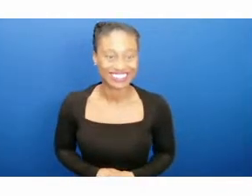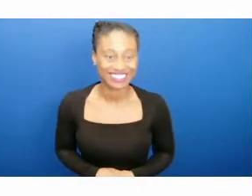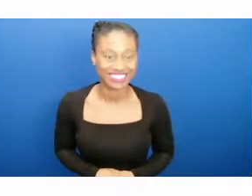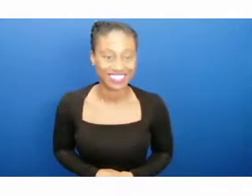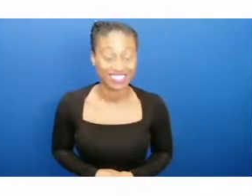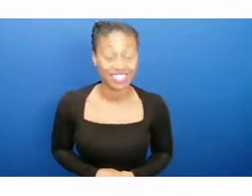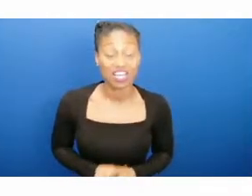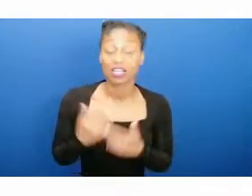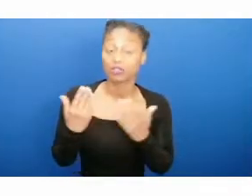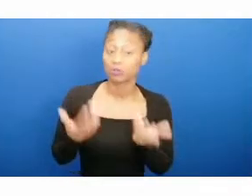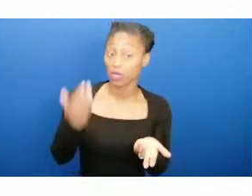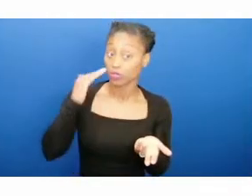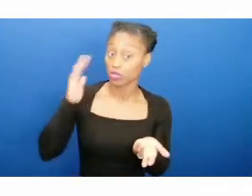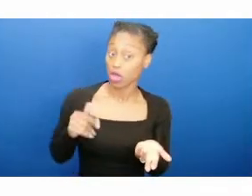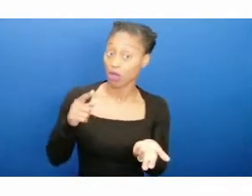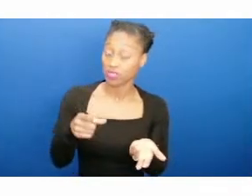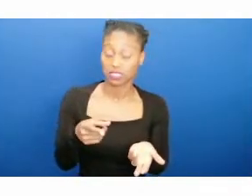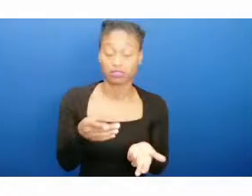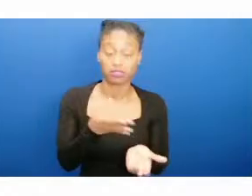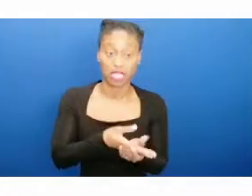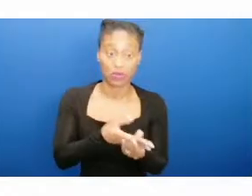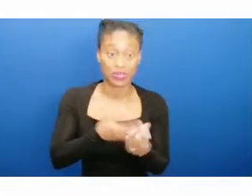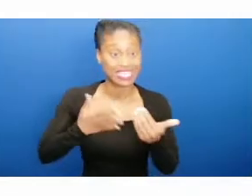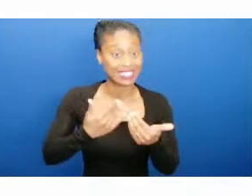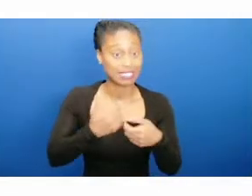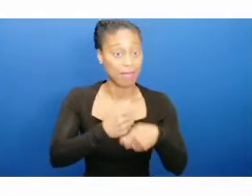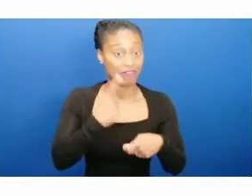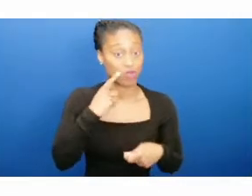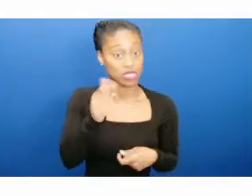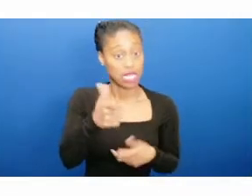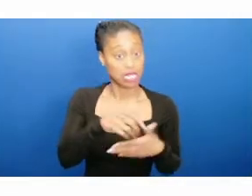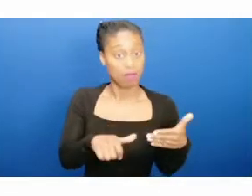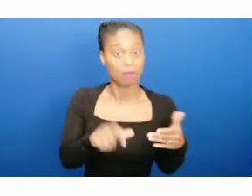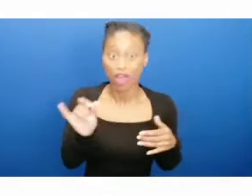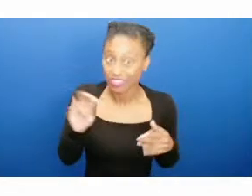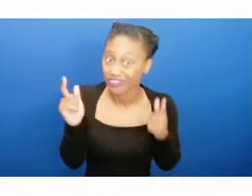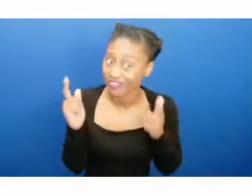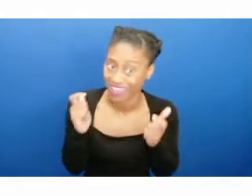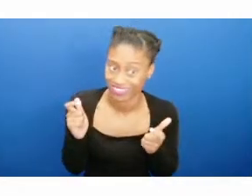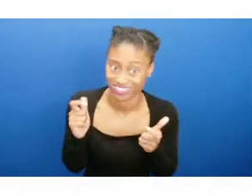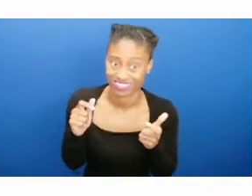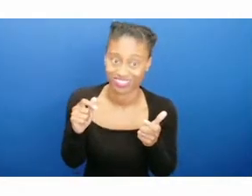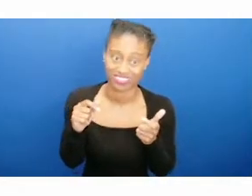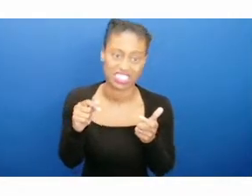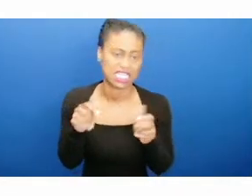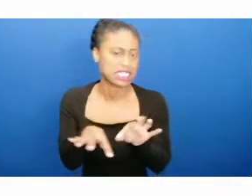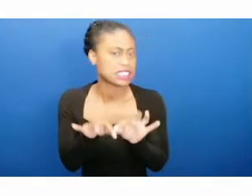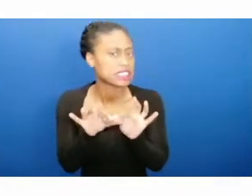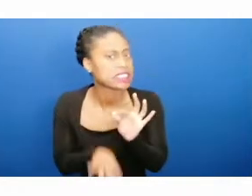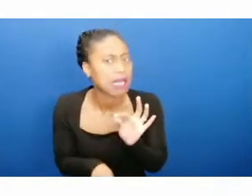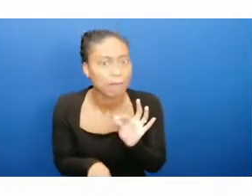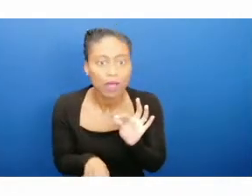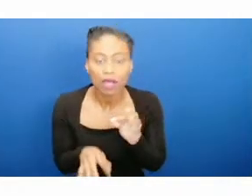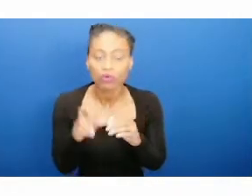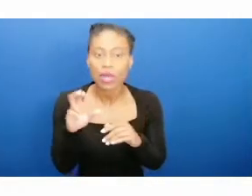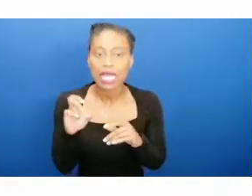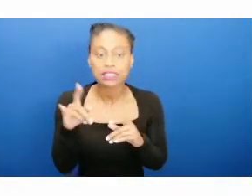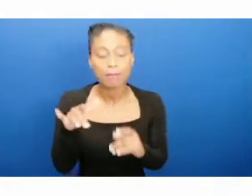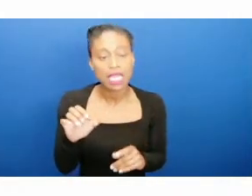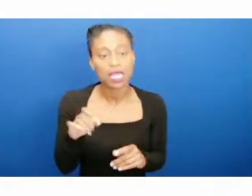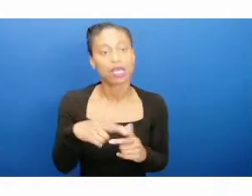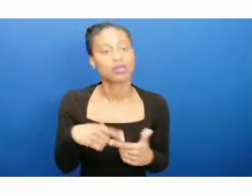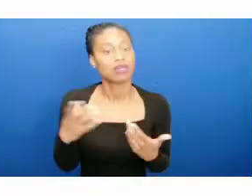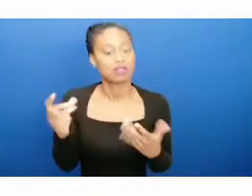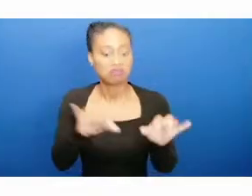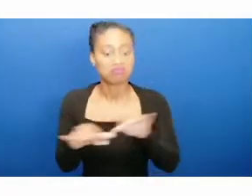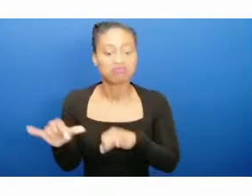these tacos easy to make for $10, but they're also really fast. It's a really simple recipe. The ingredients come